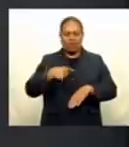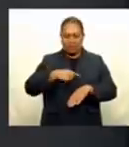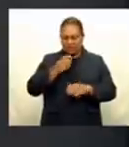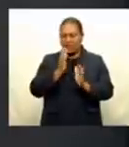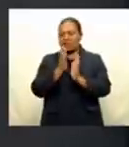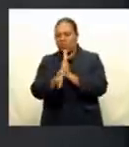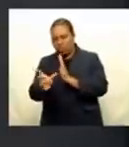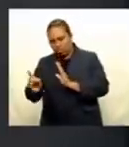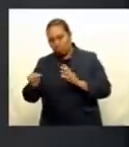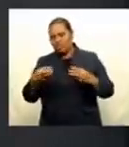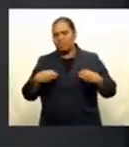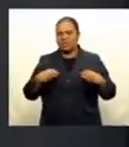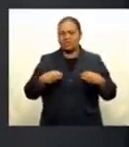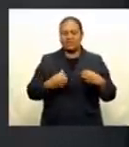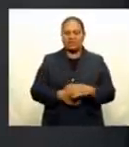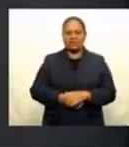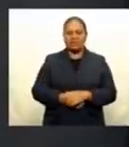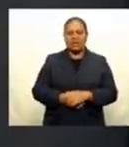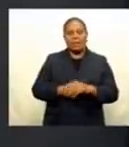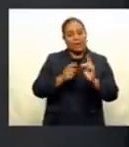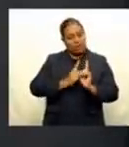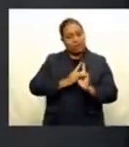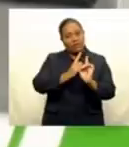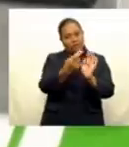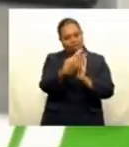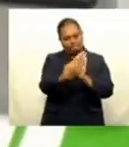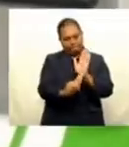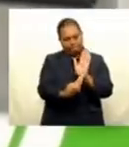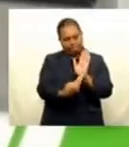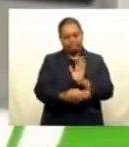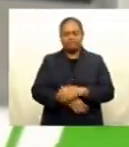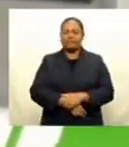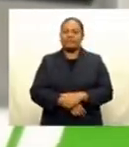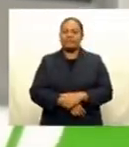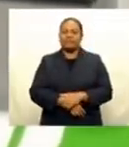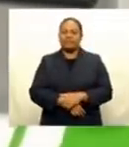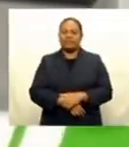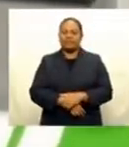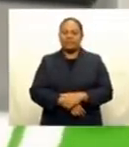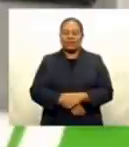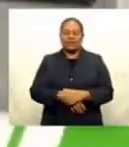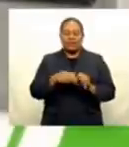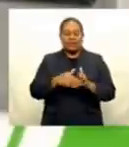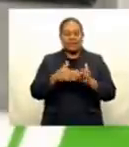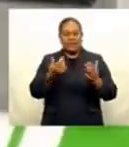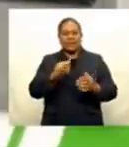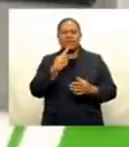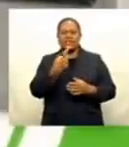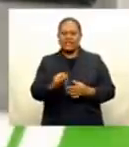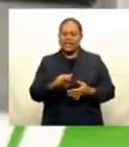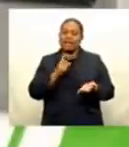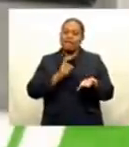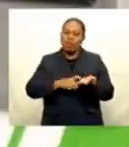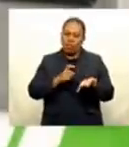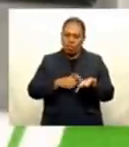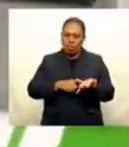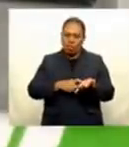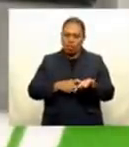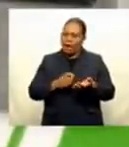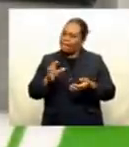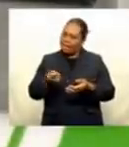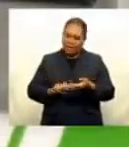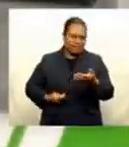do our business, as we will be following all the protocols. Shabnam says they have also their pending loan repayments. With some